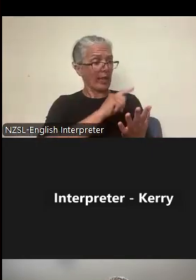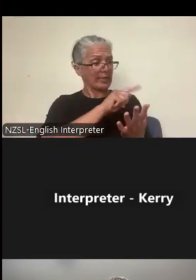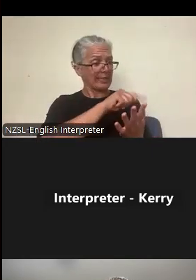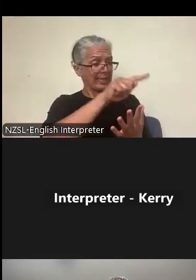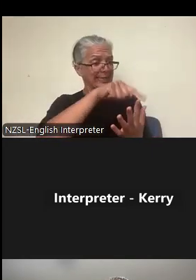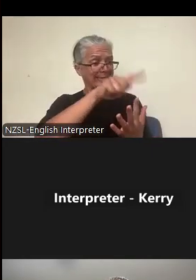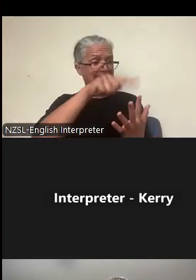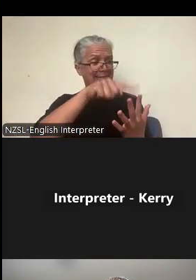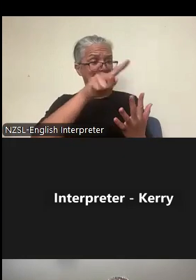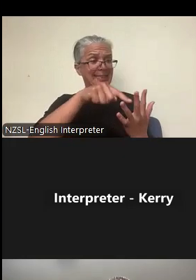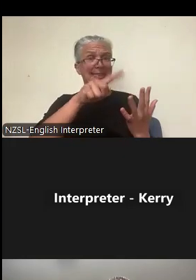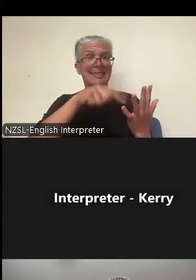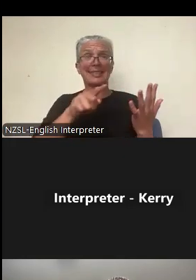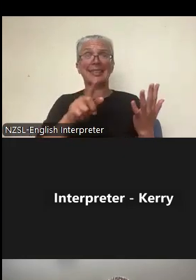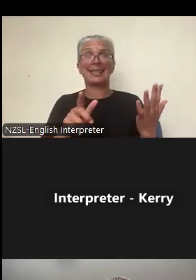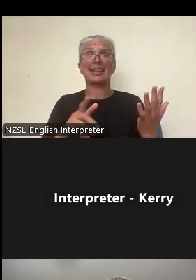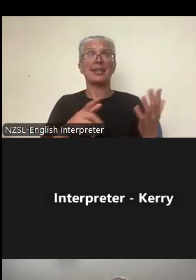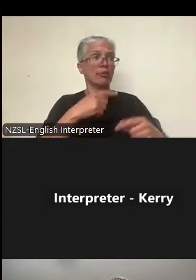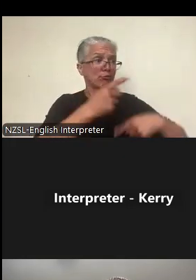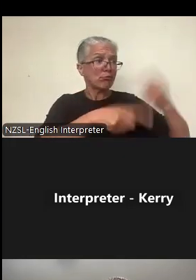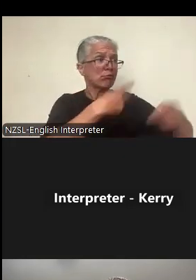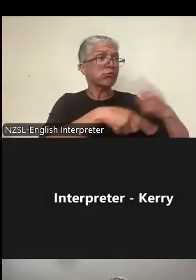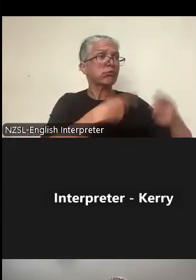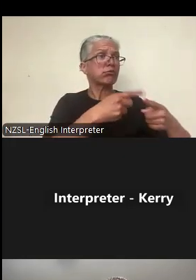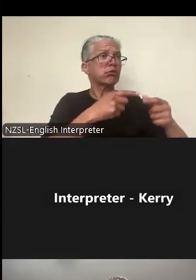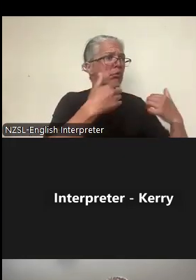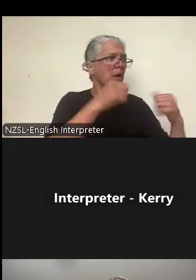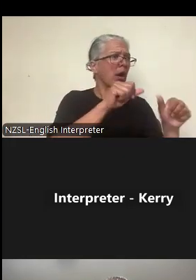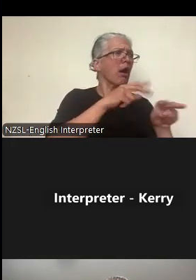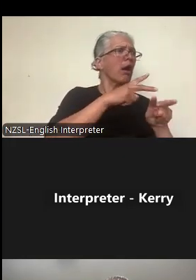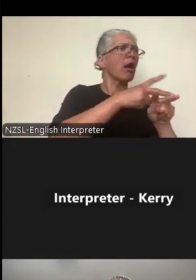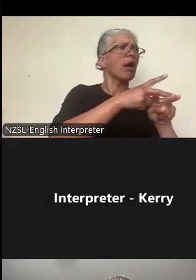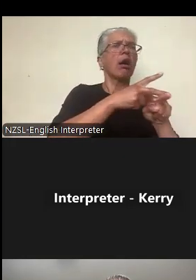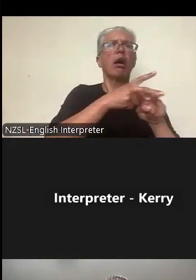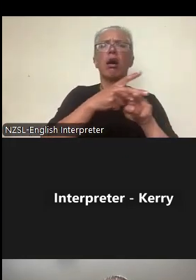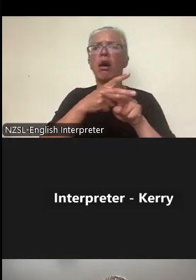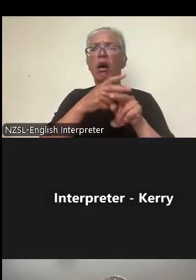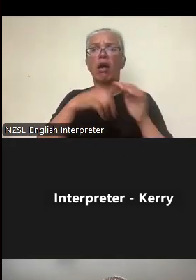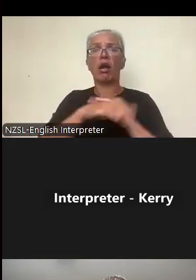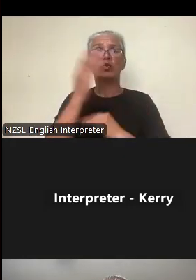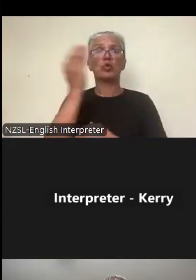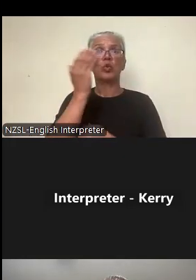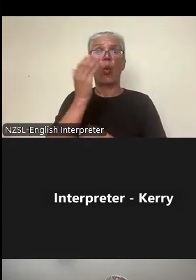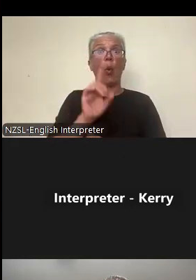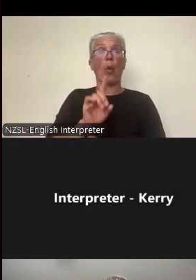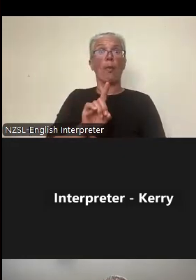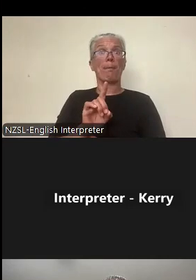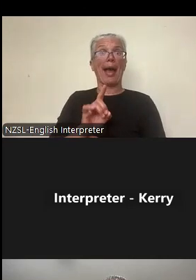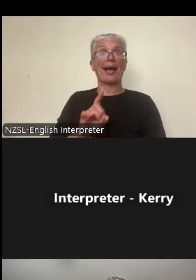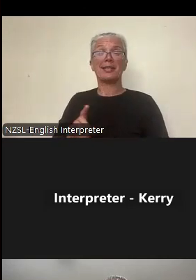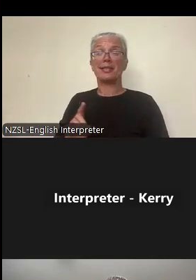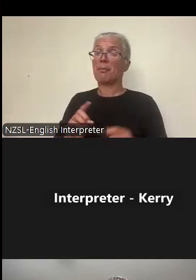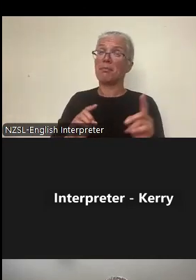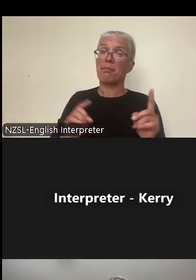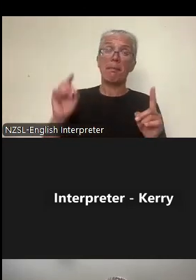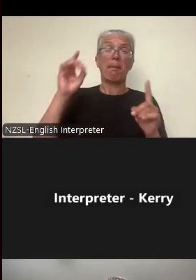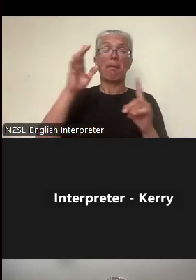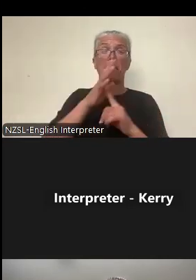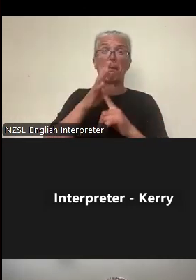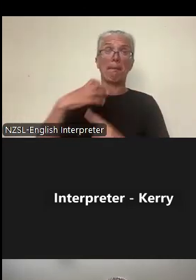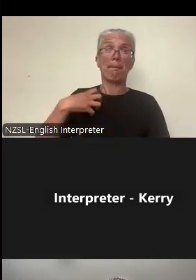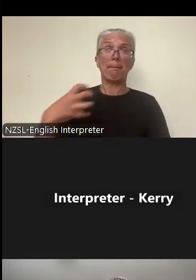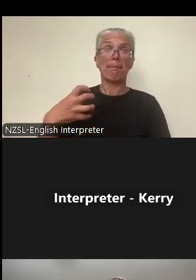are being run effectively in the school, but the most important aspect is